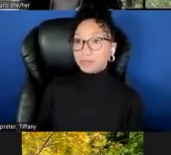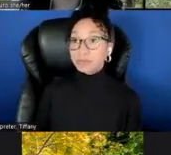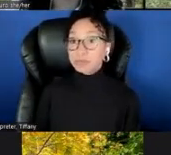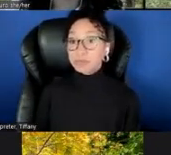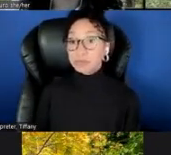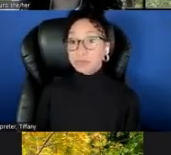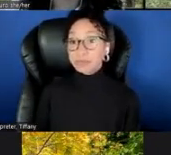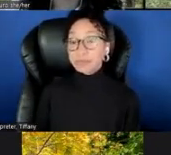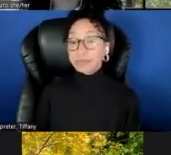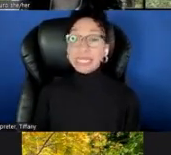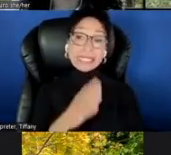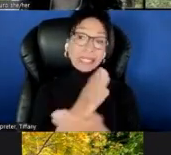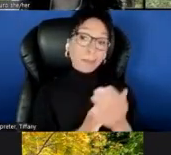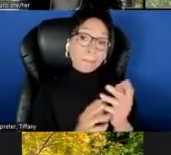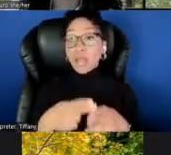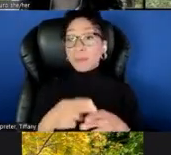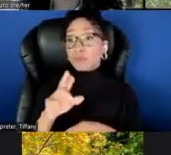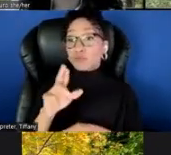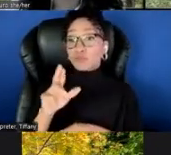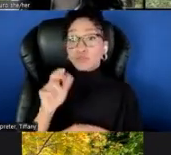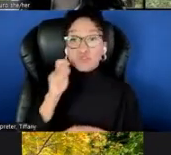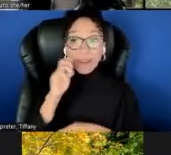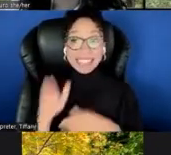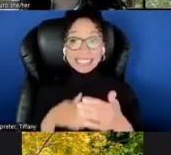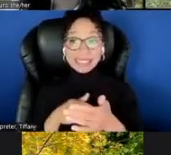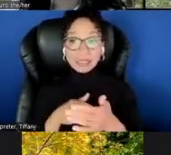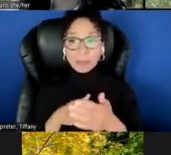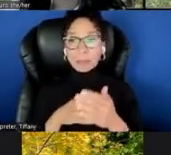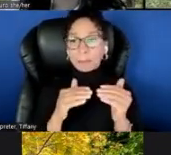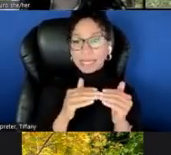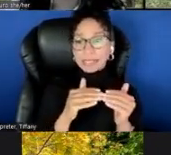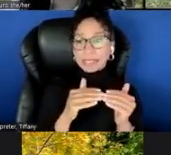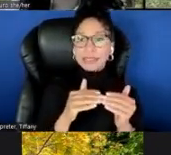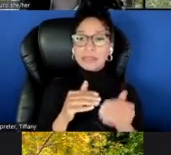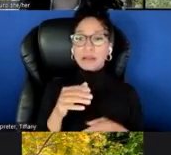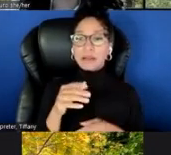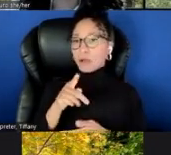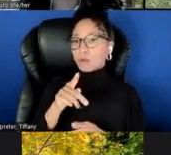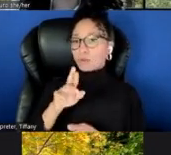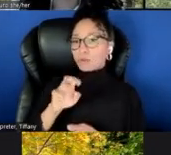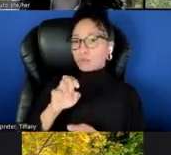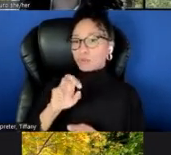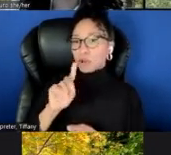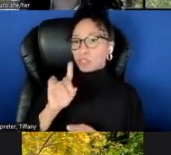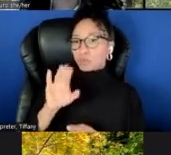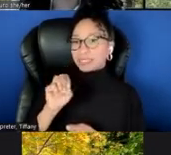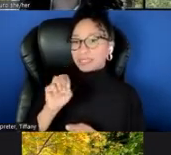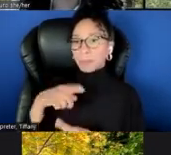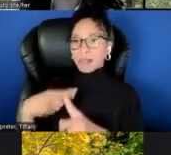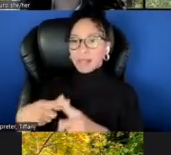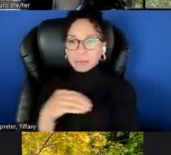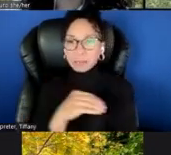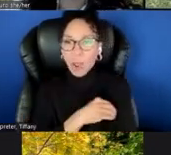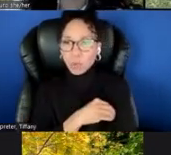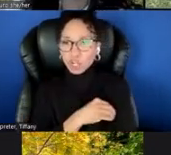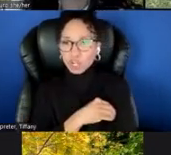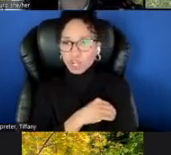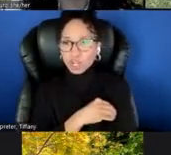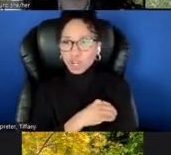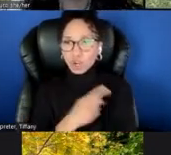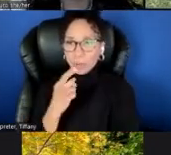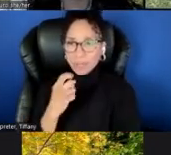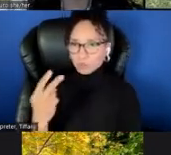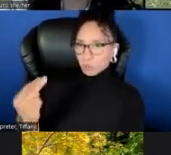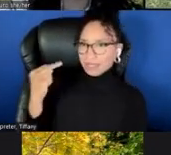like prejudice plus power, the power of state institutions and the power of all the imagery and history to back up